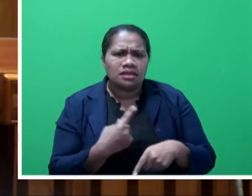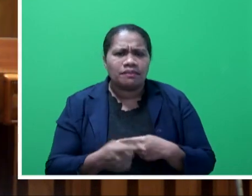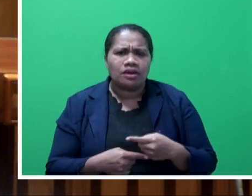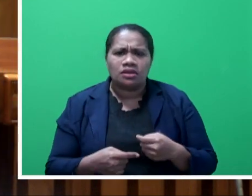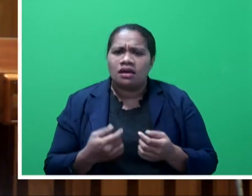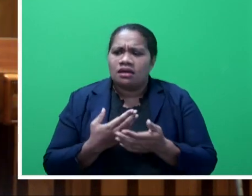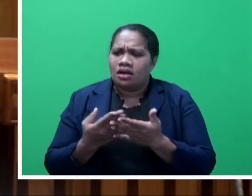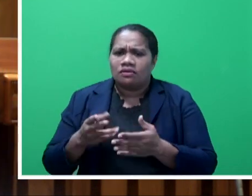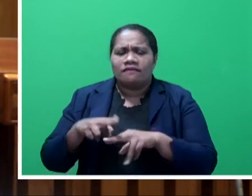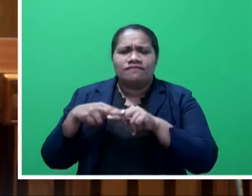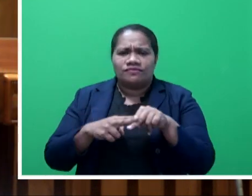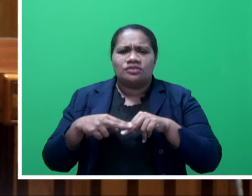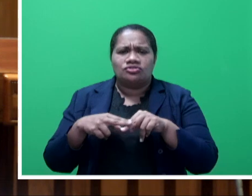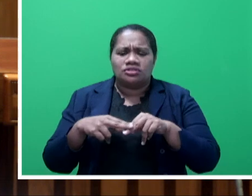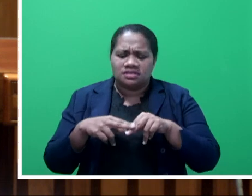to Fiji.